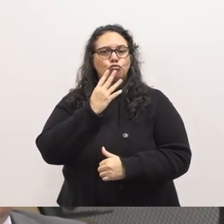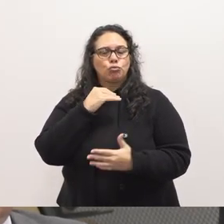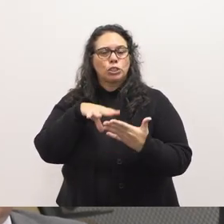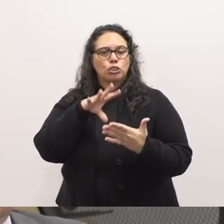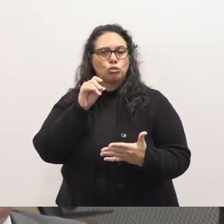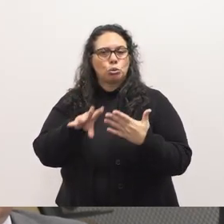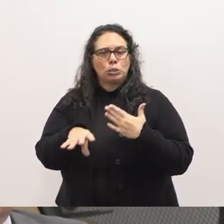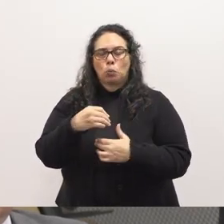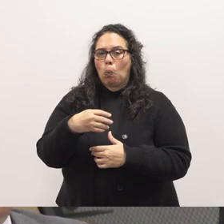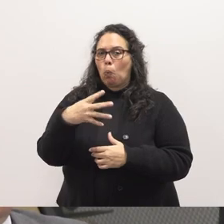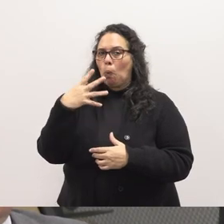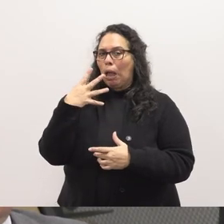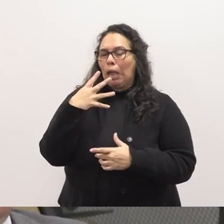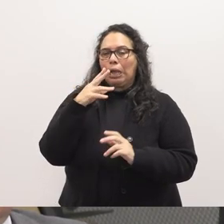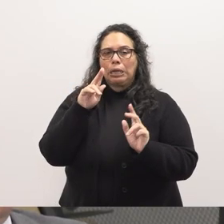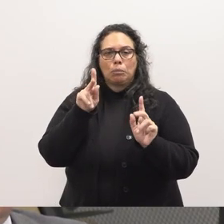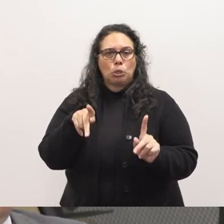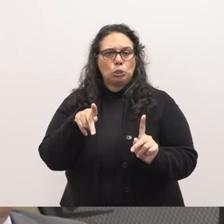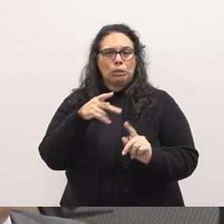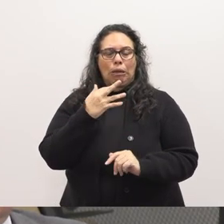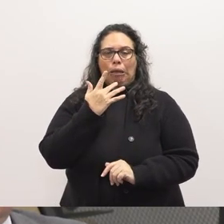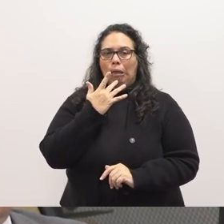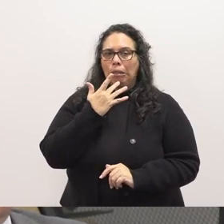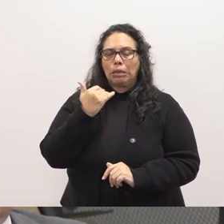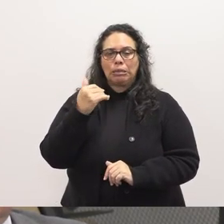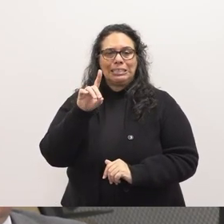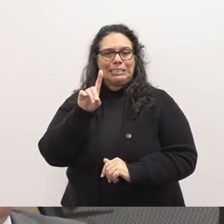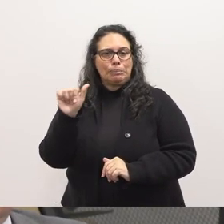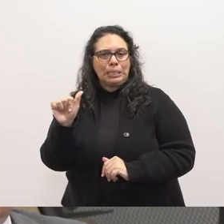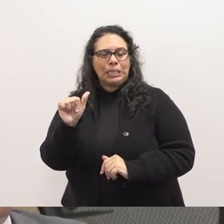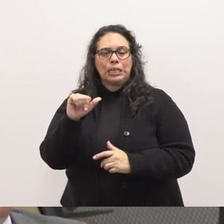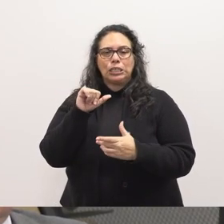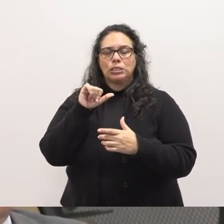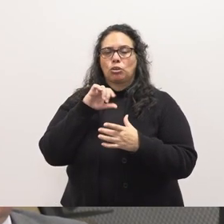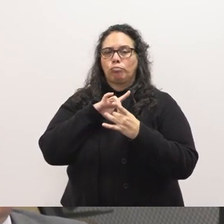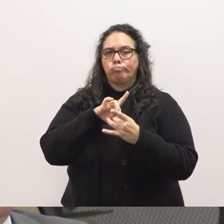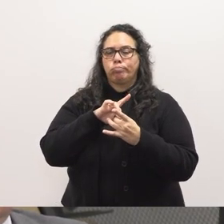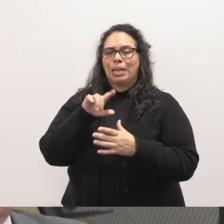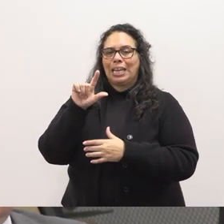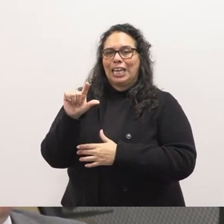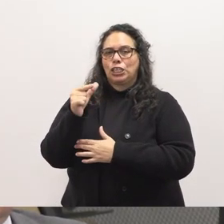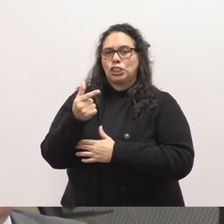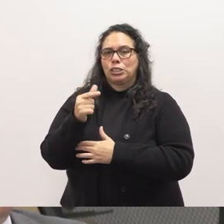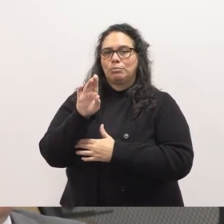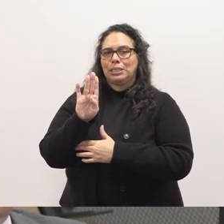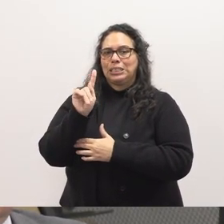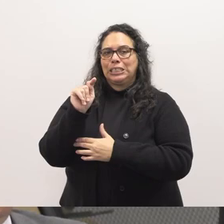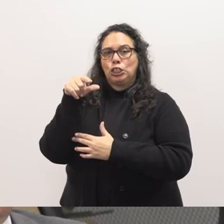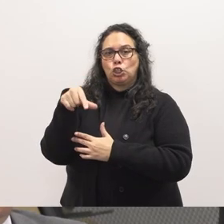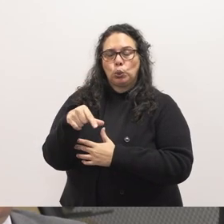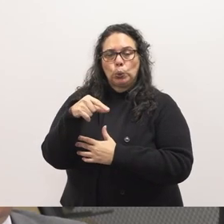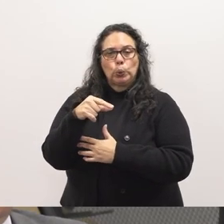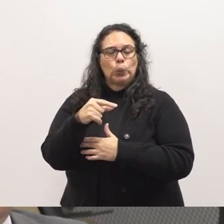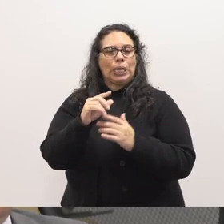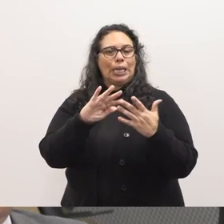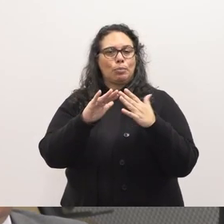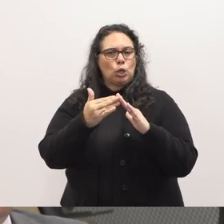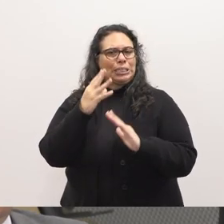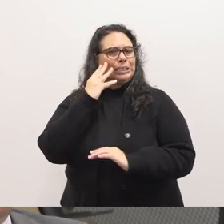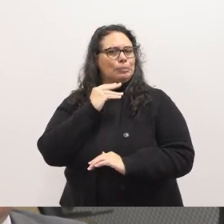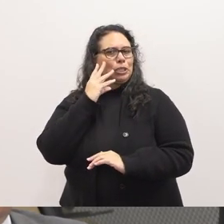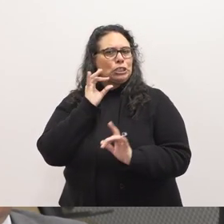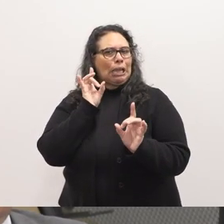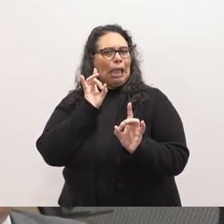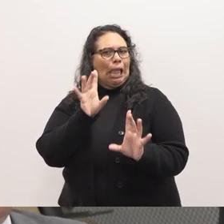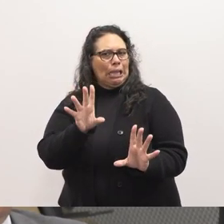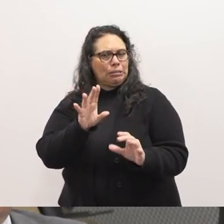are white, persons of color, they have disabilities, or are part of the LGBTQ community, they're experiencing this hate